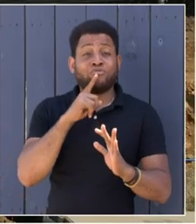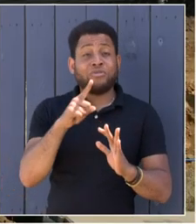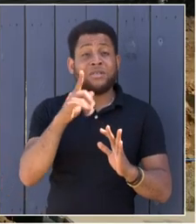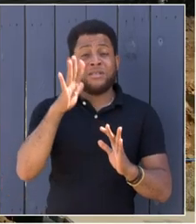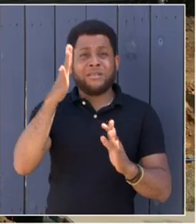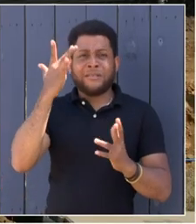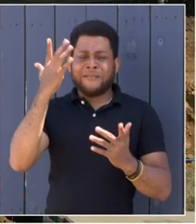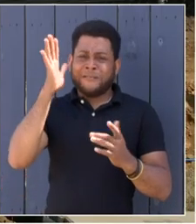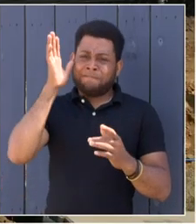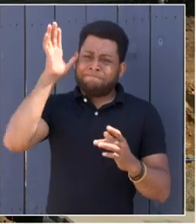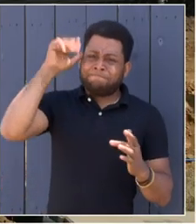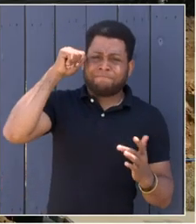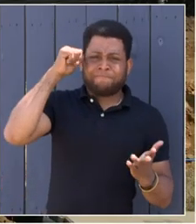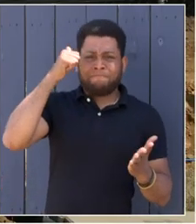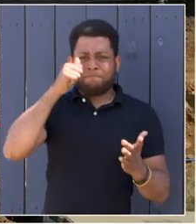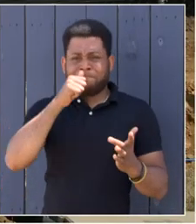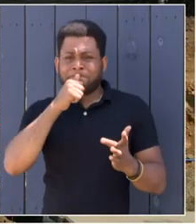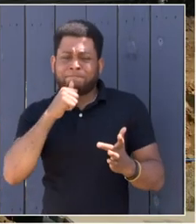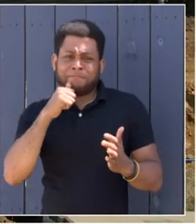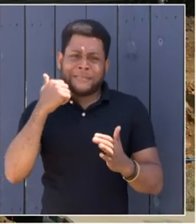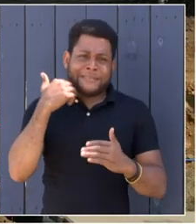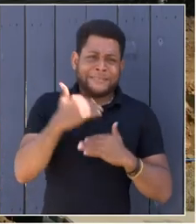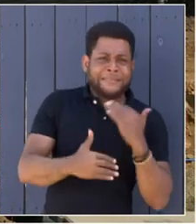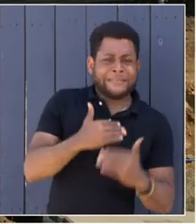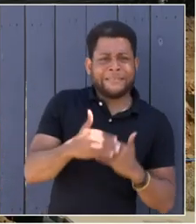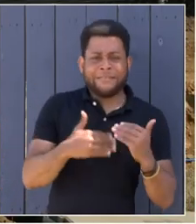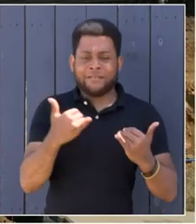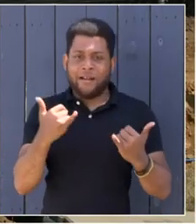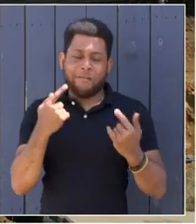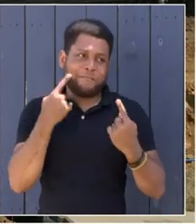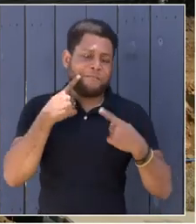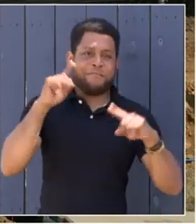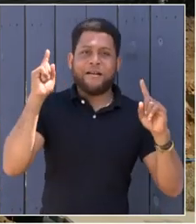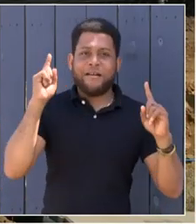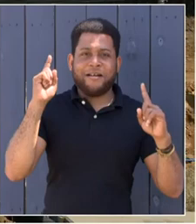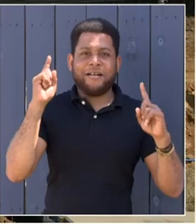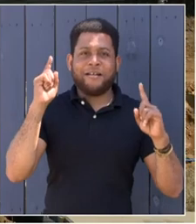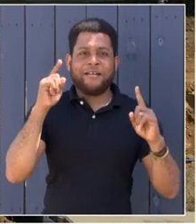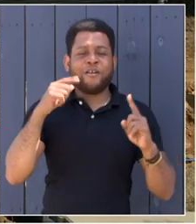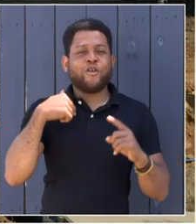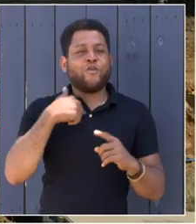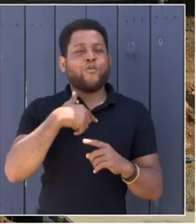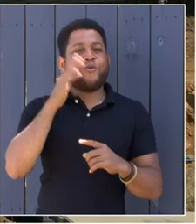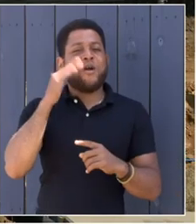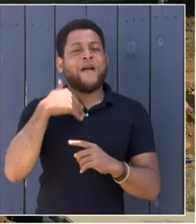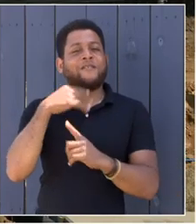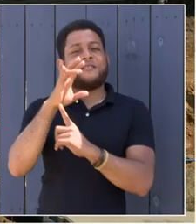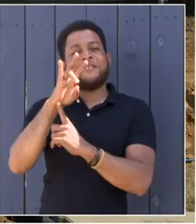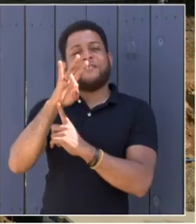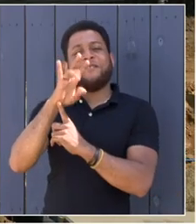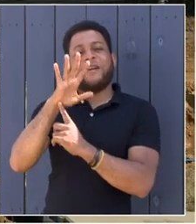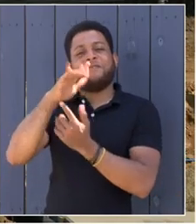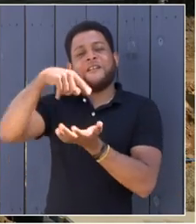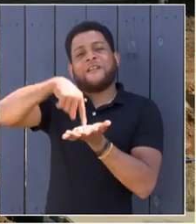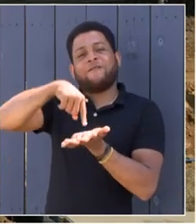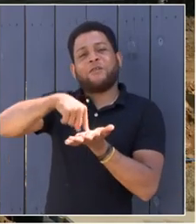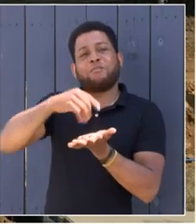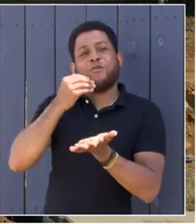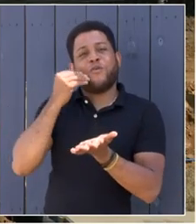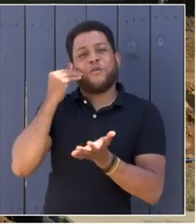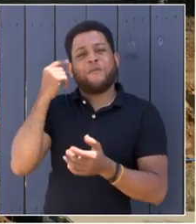it. We'll also have 75 affordable homes for seniors. A new